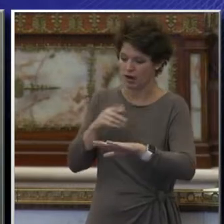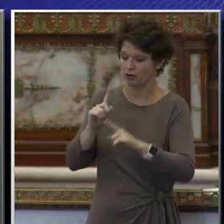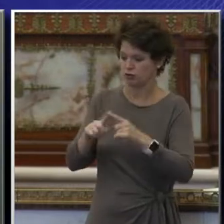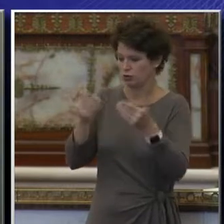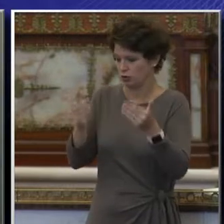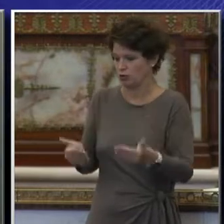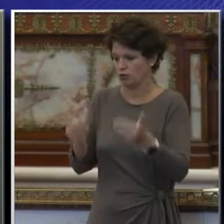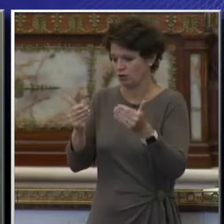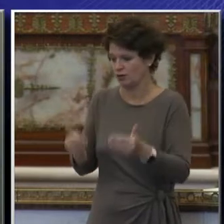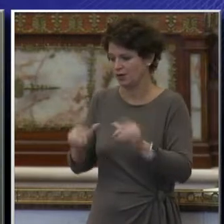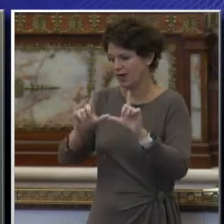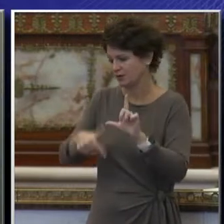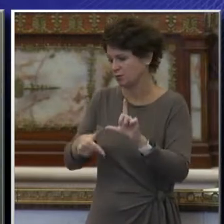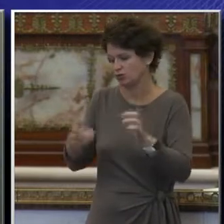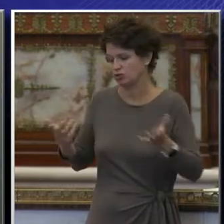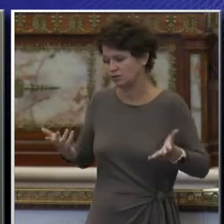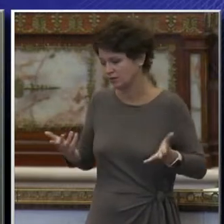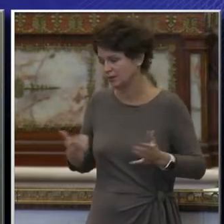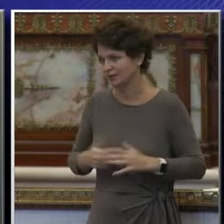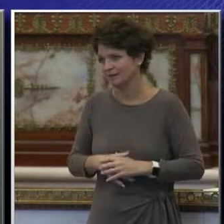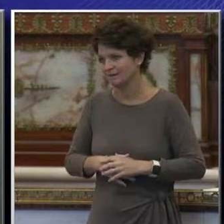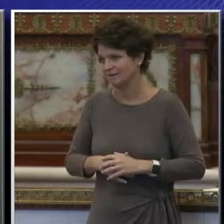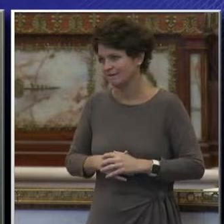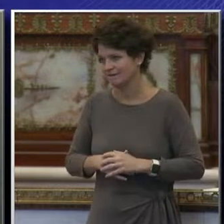current expiration.